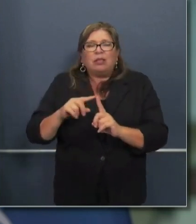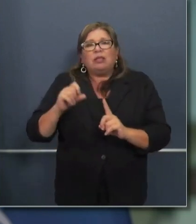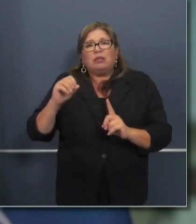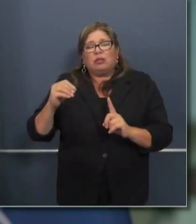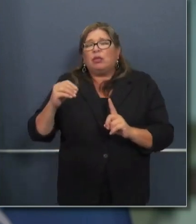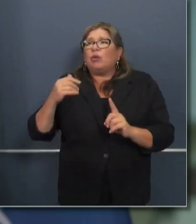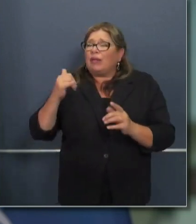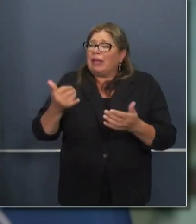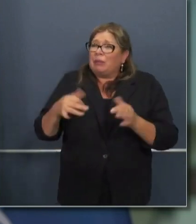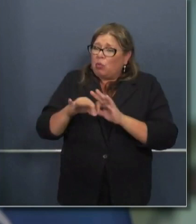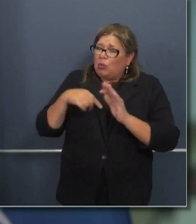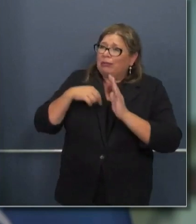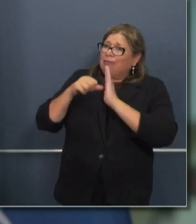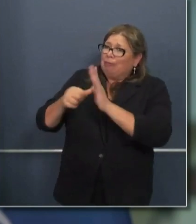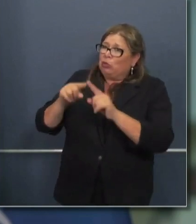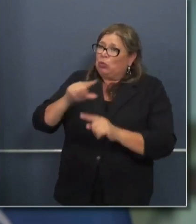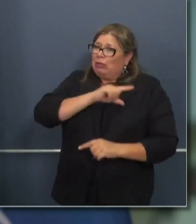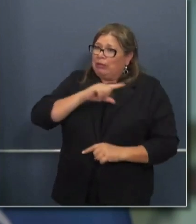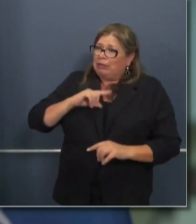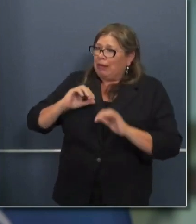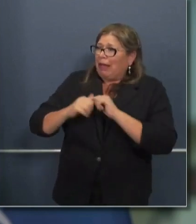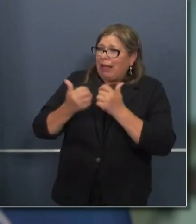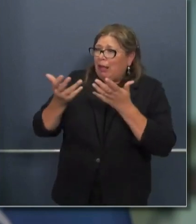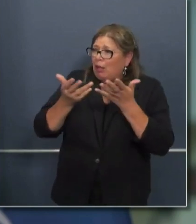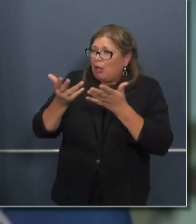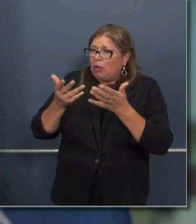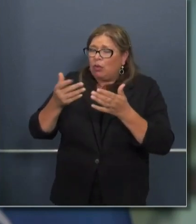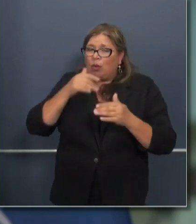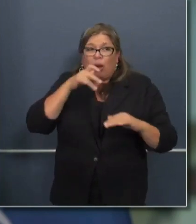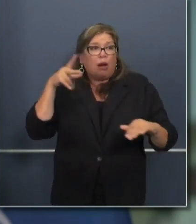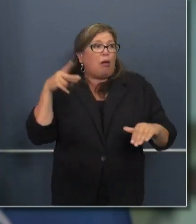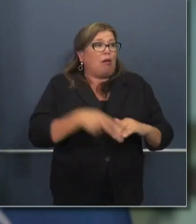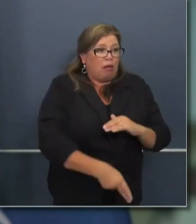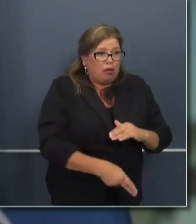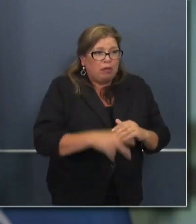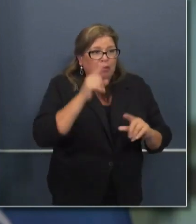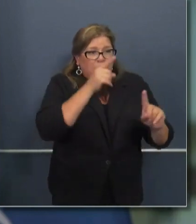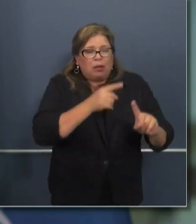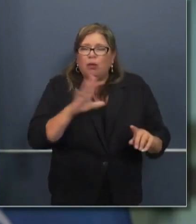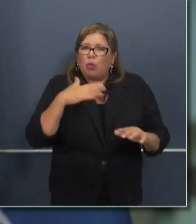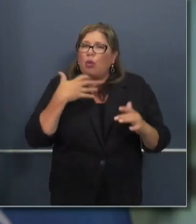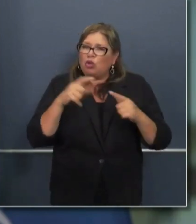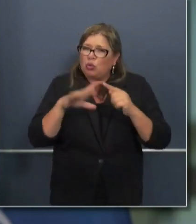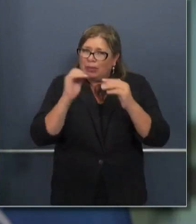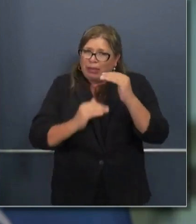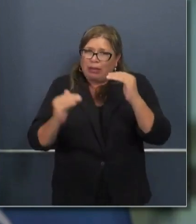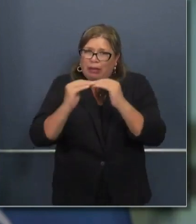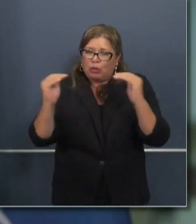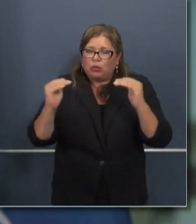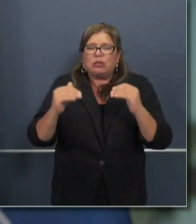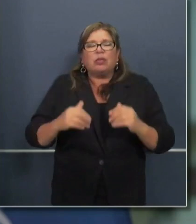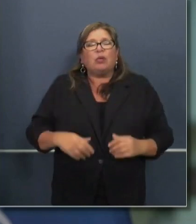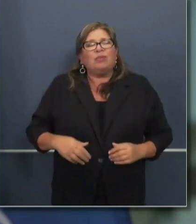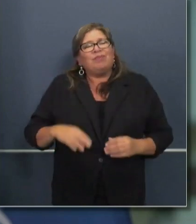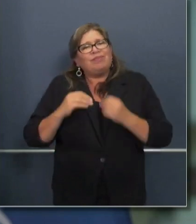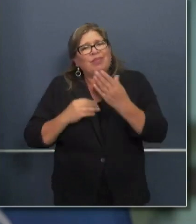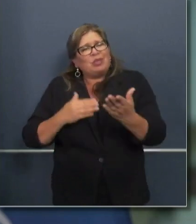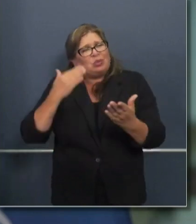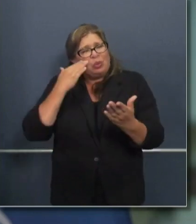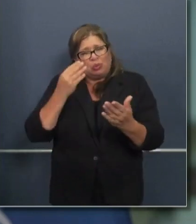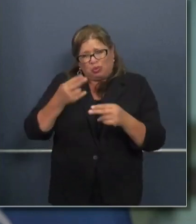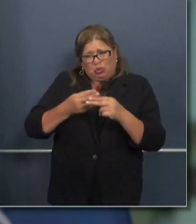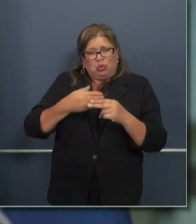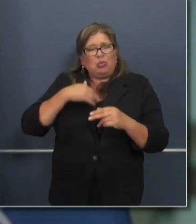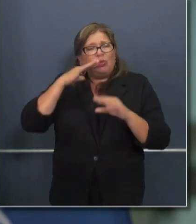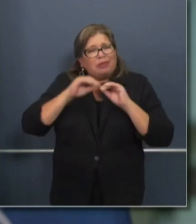California Legislature, and we came to agreement in that space. You'll get all these details. They'll be brought out in the next hours, as I said just a